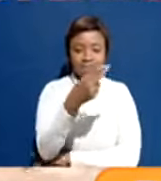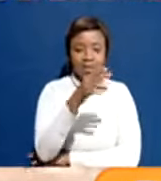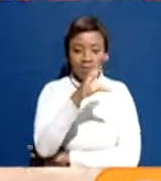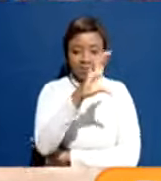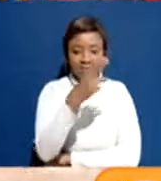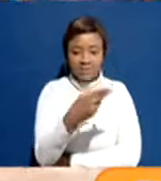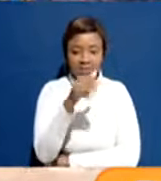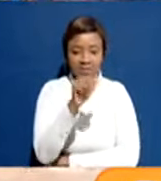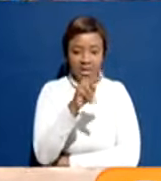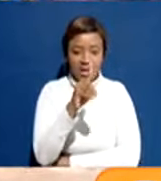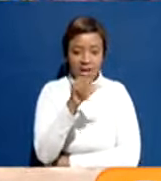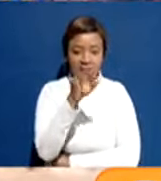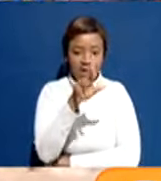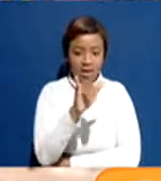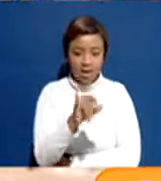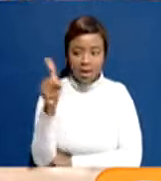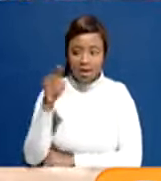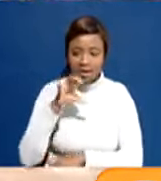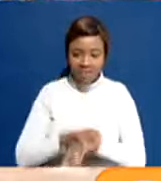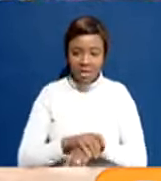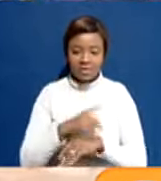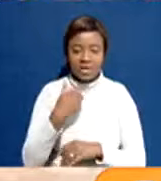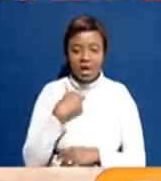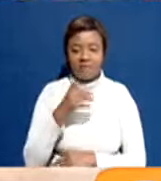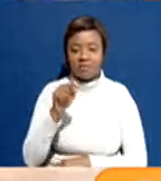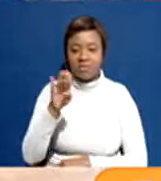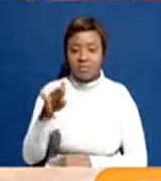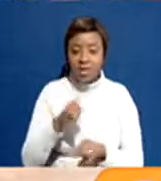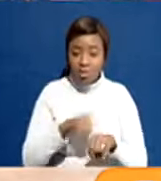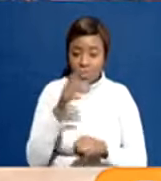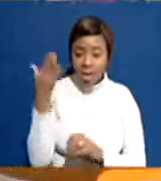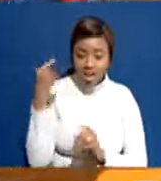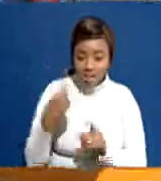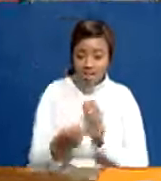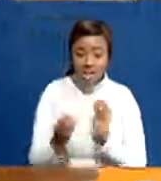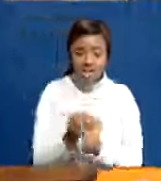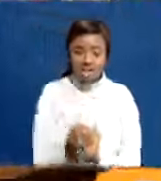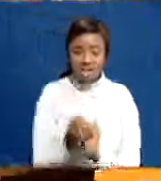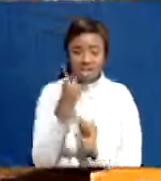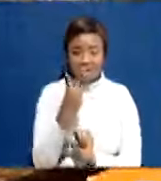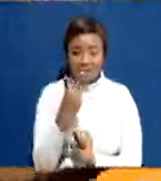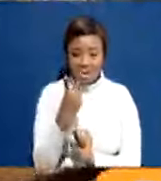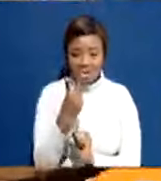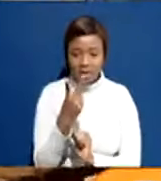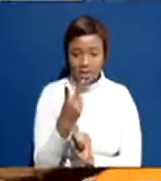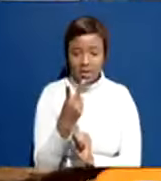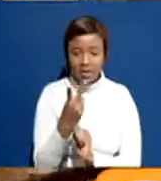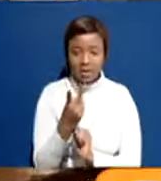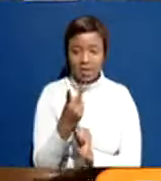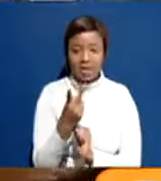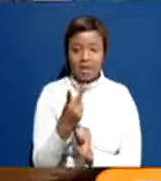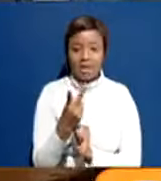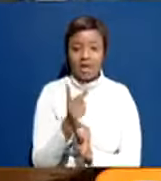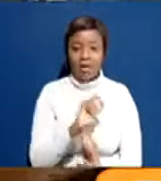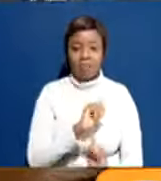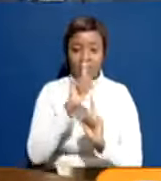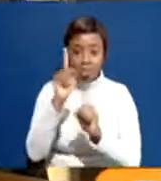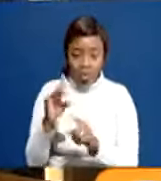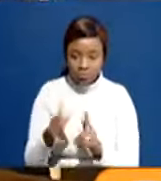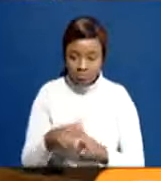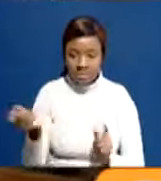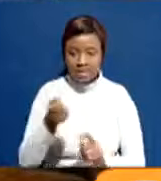checkup. Monica was diagnosed with tuberculosis in December last year and immediately enrolled on